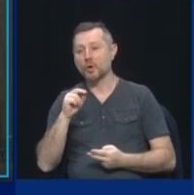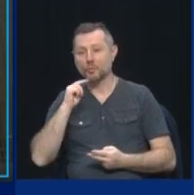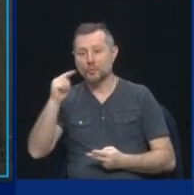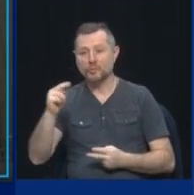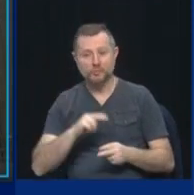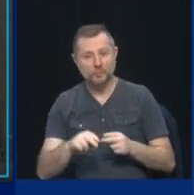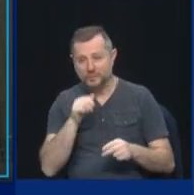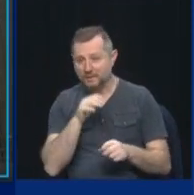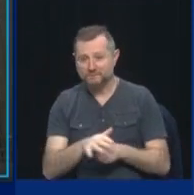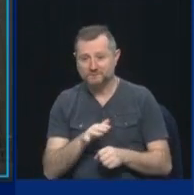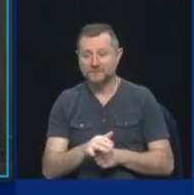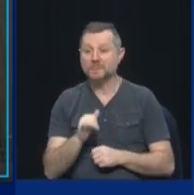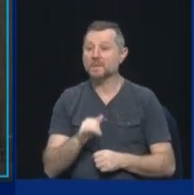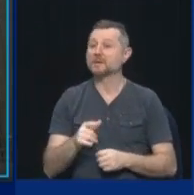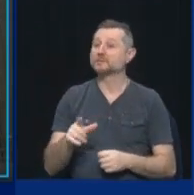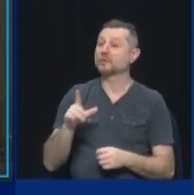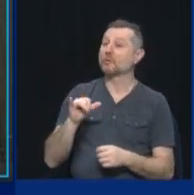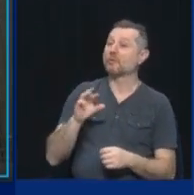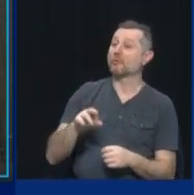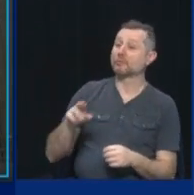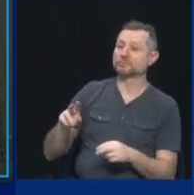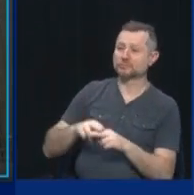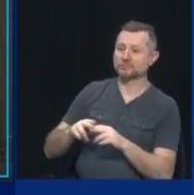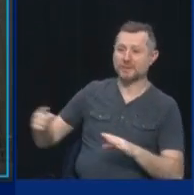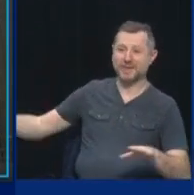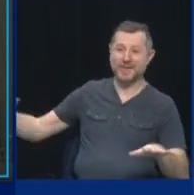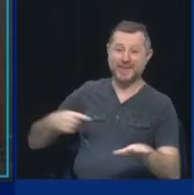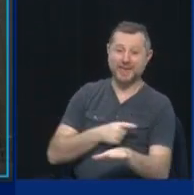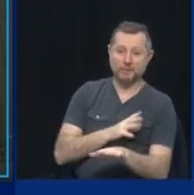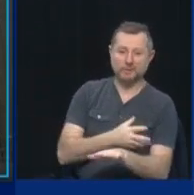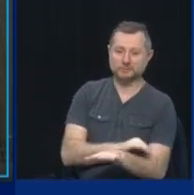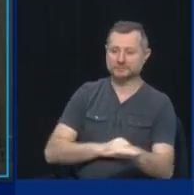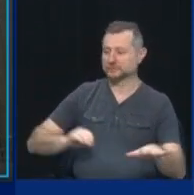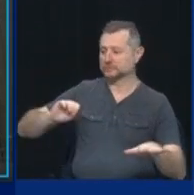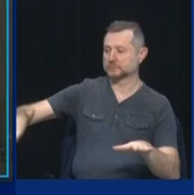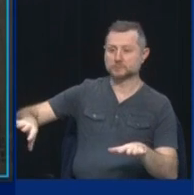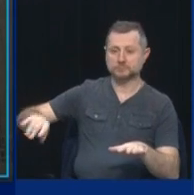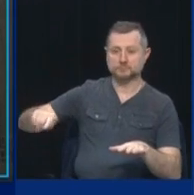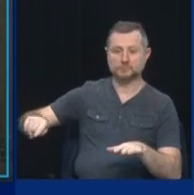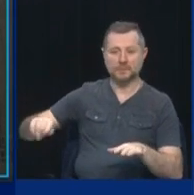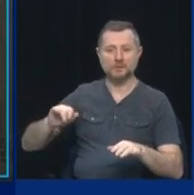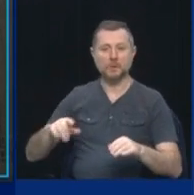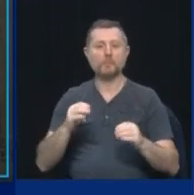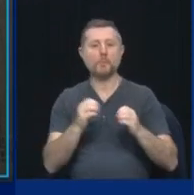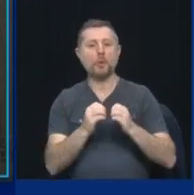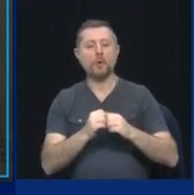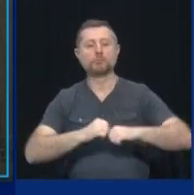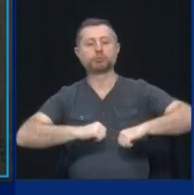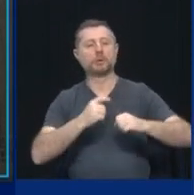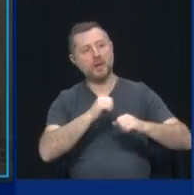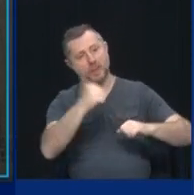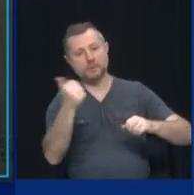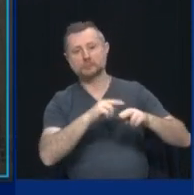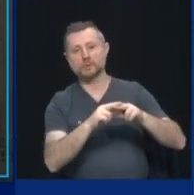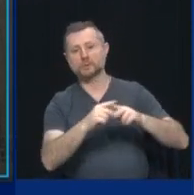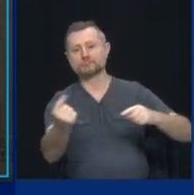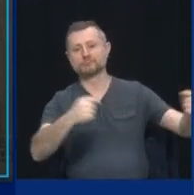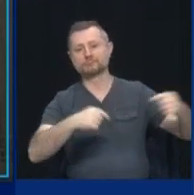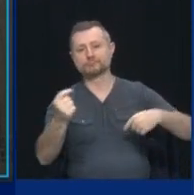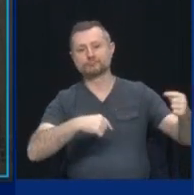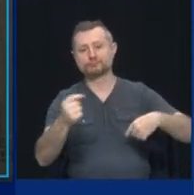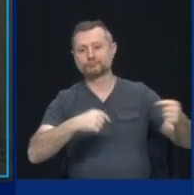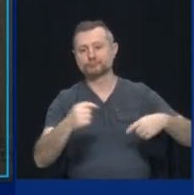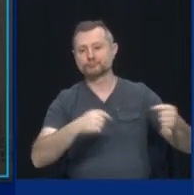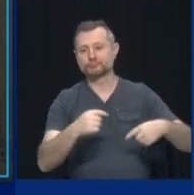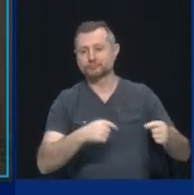pull out the Long Island Railroad trains, you're going to build more capacity for other trains to